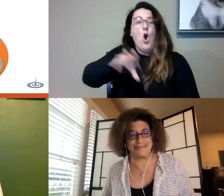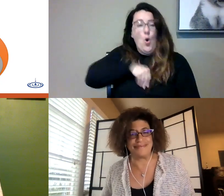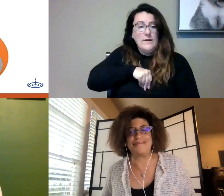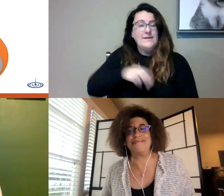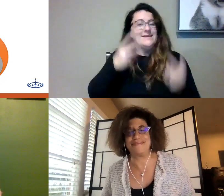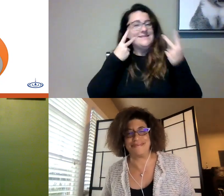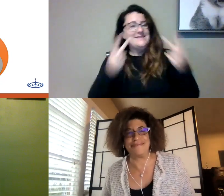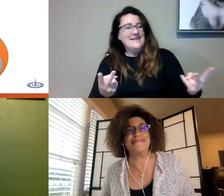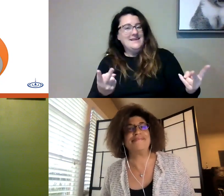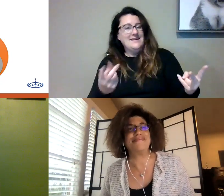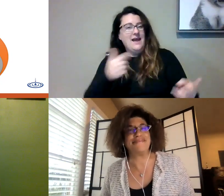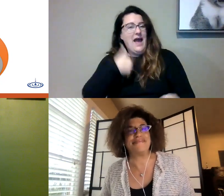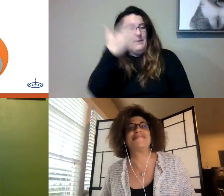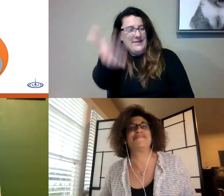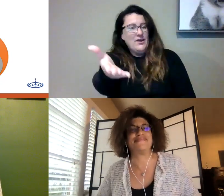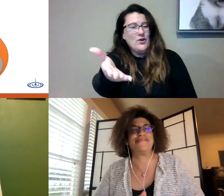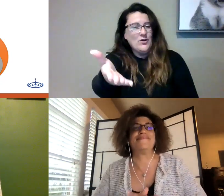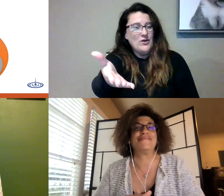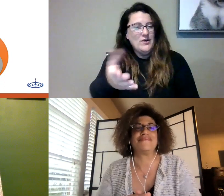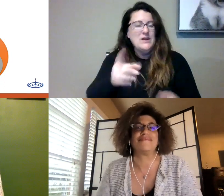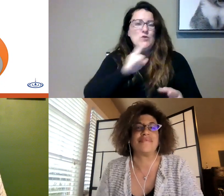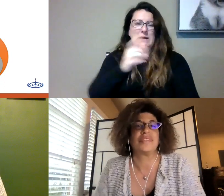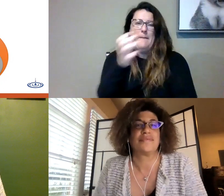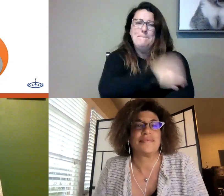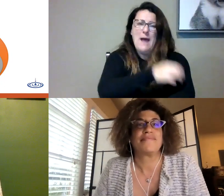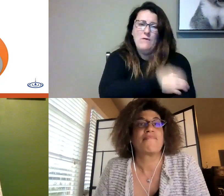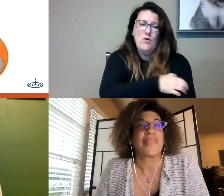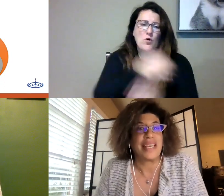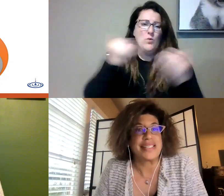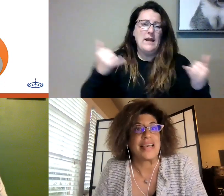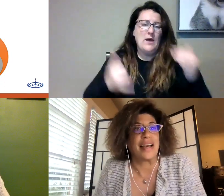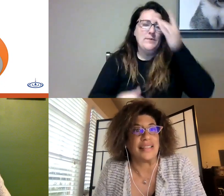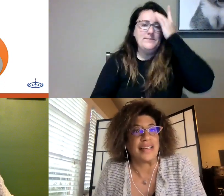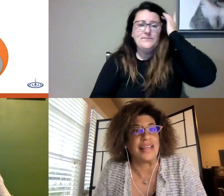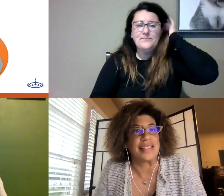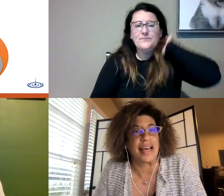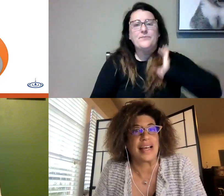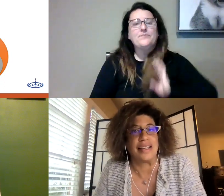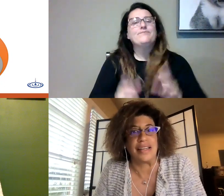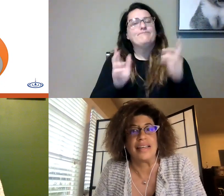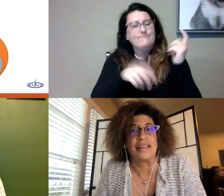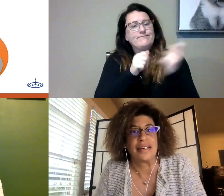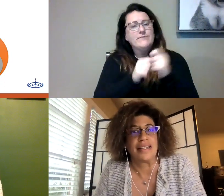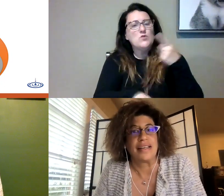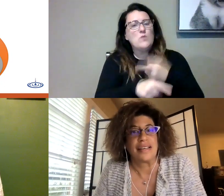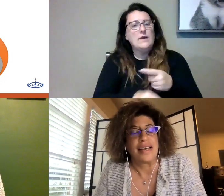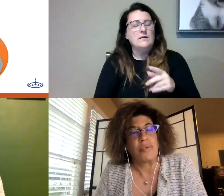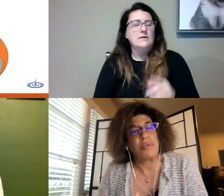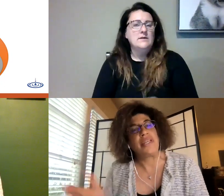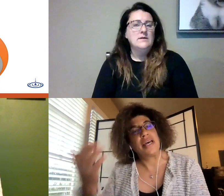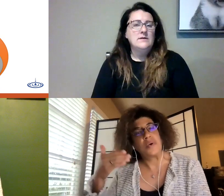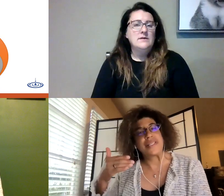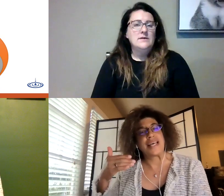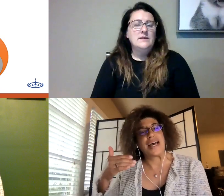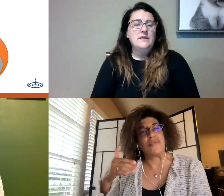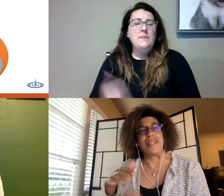the structures that I'm a part of, I think is so powerful with this slide. Exactly, exactly. And what